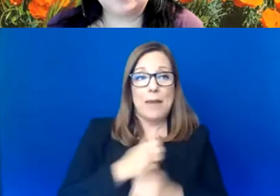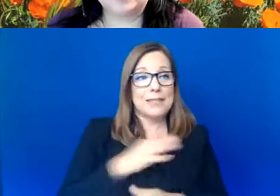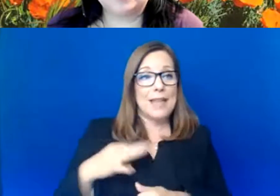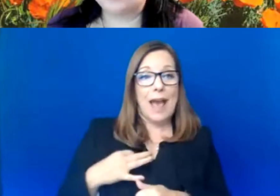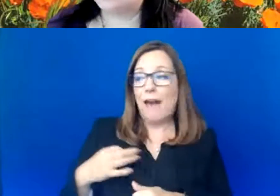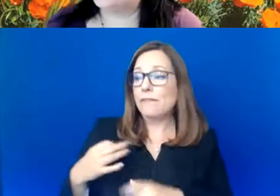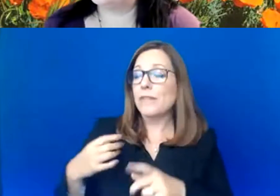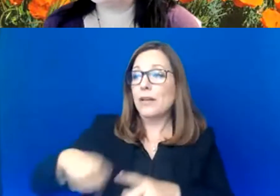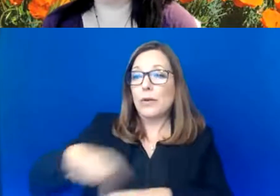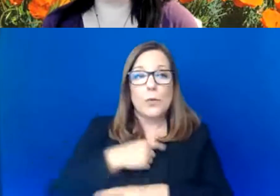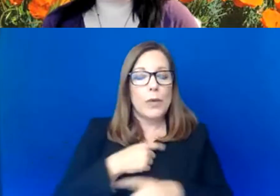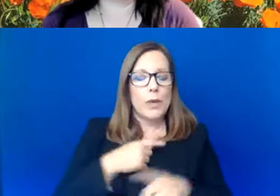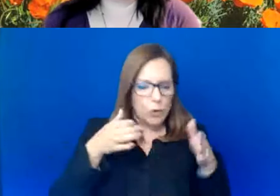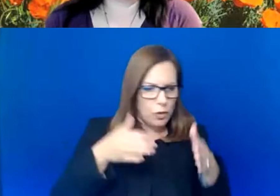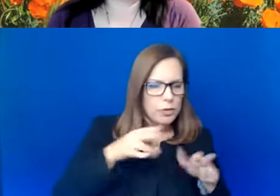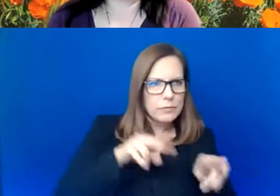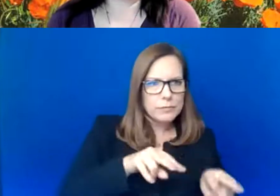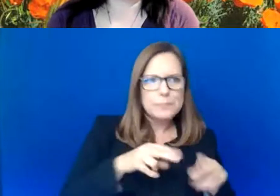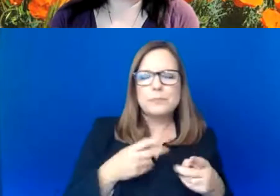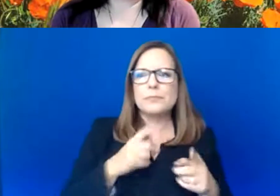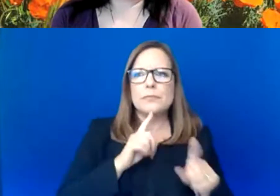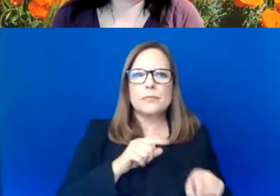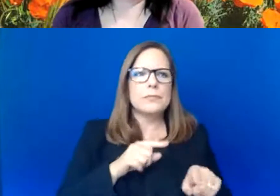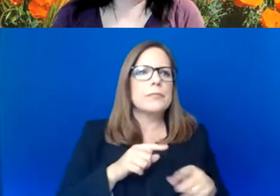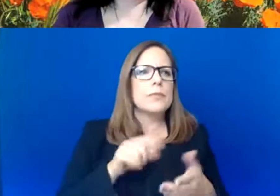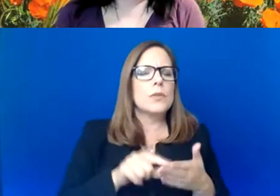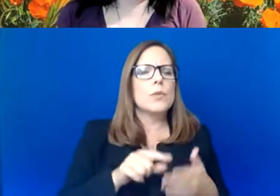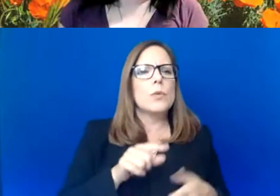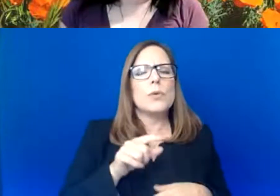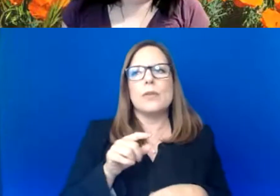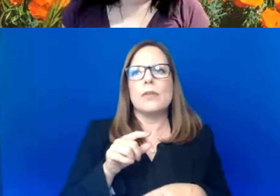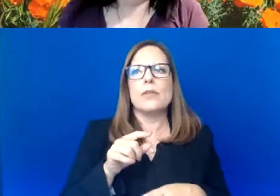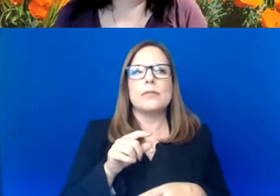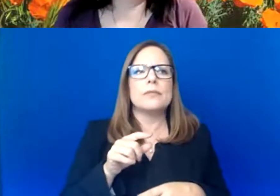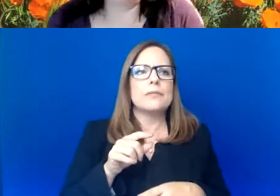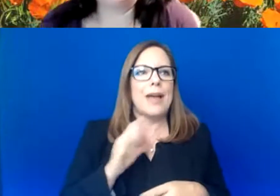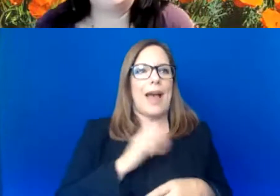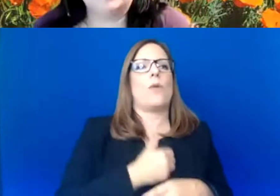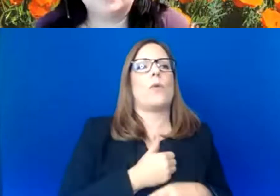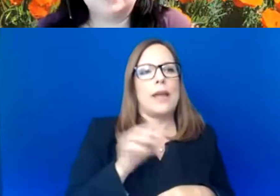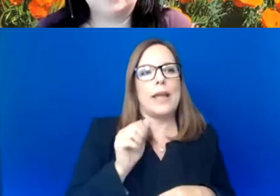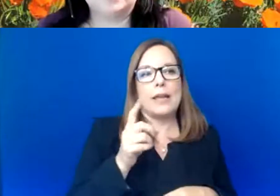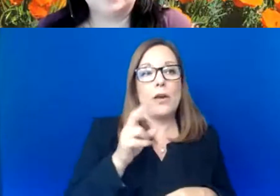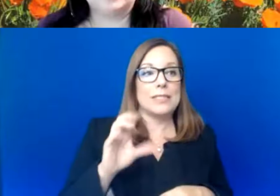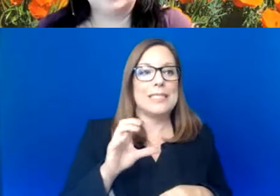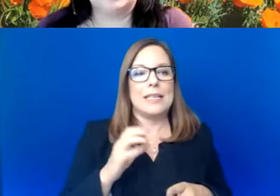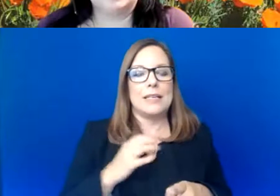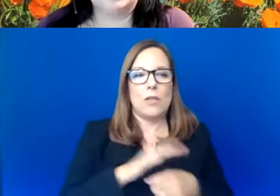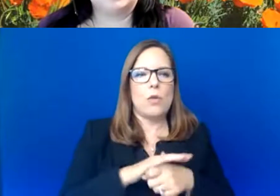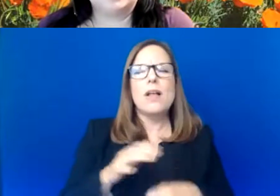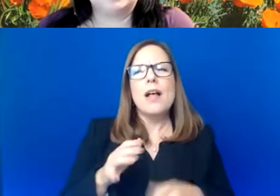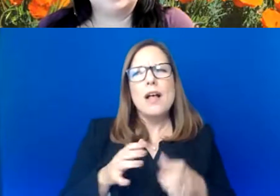to the California Department of Aging on our ADRC. And a lot of what we're looking at is